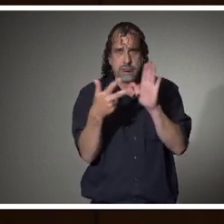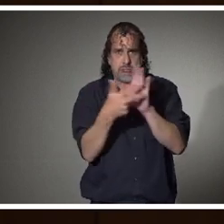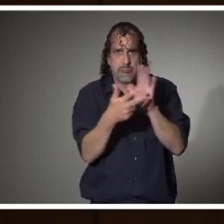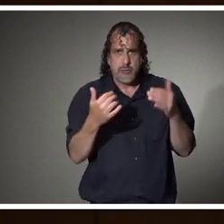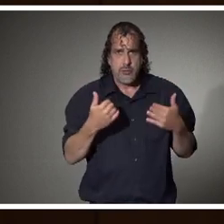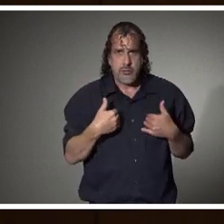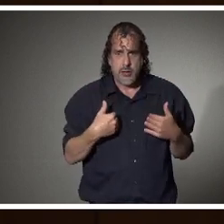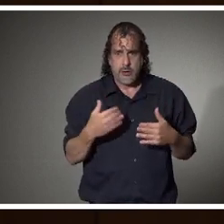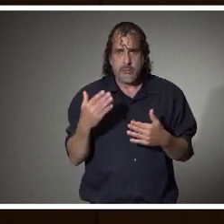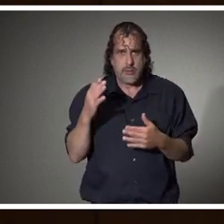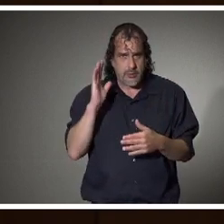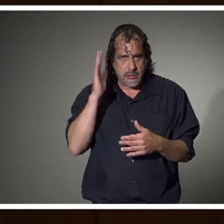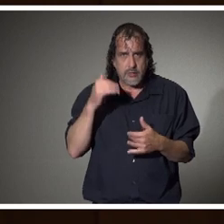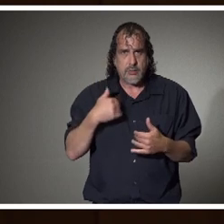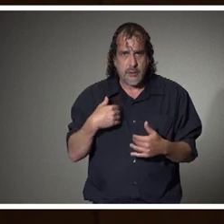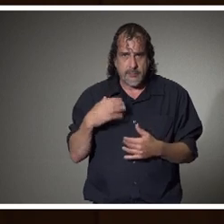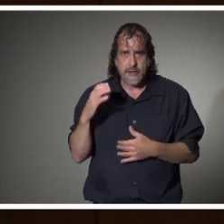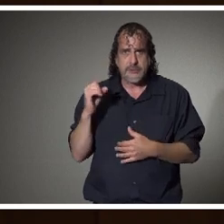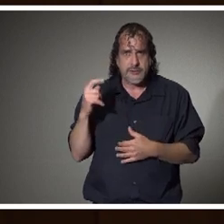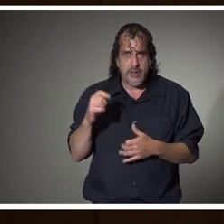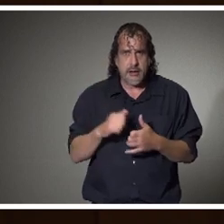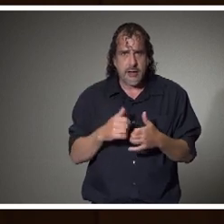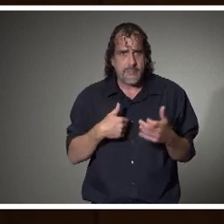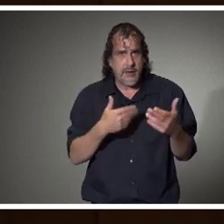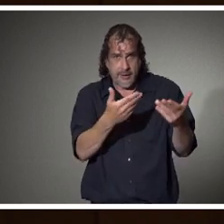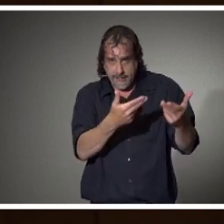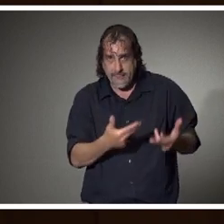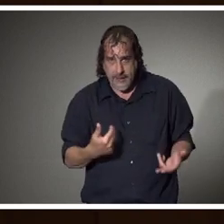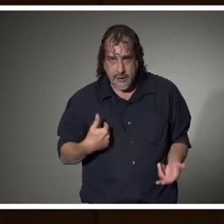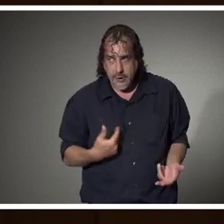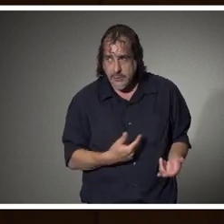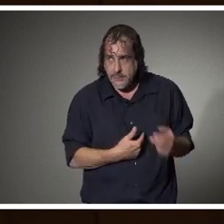happy to do one in Scott County if invited to do so.